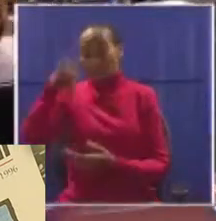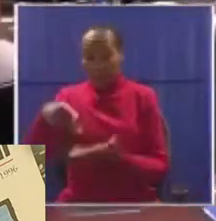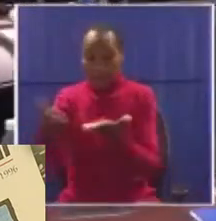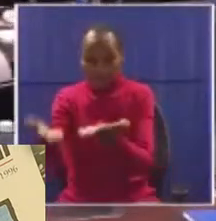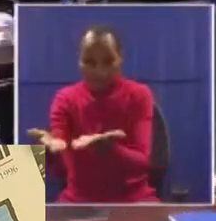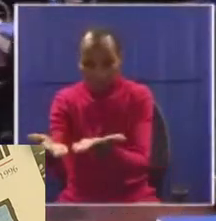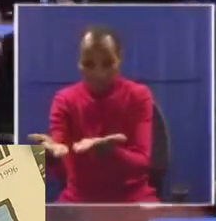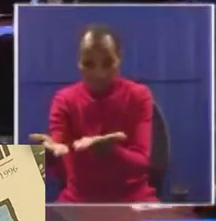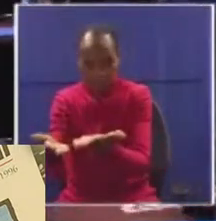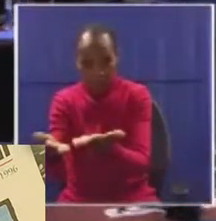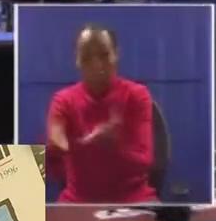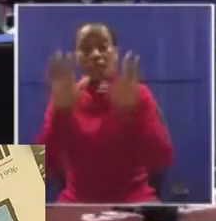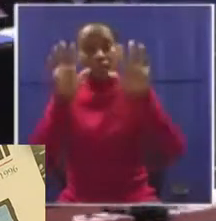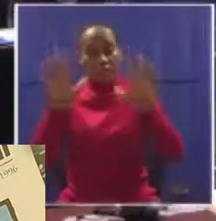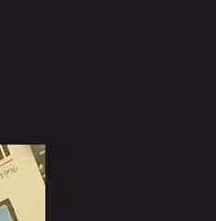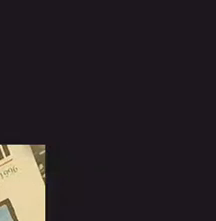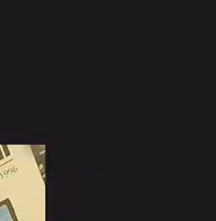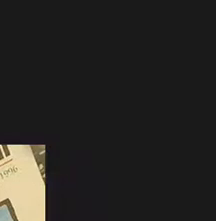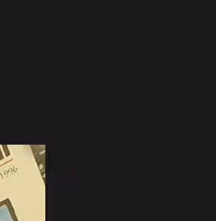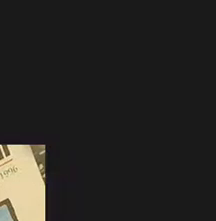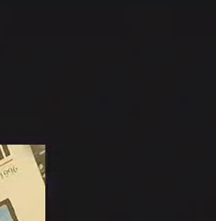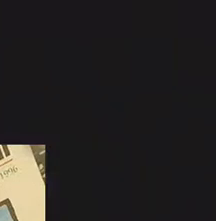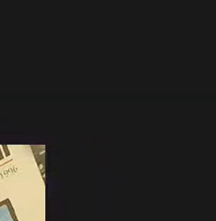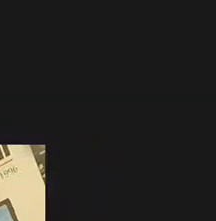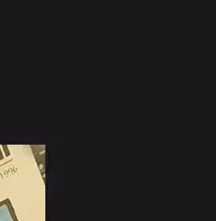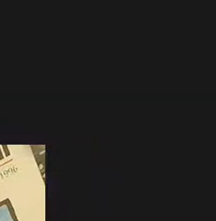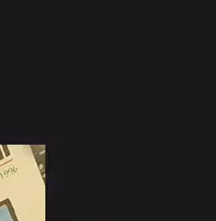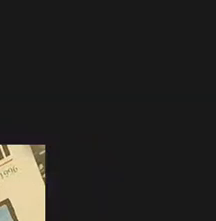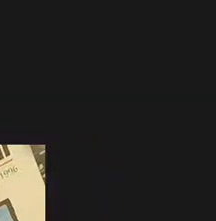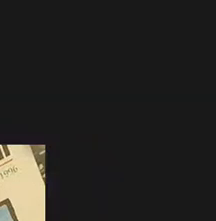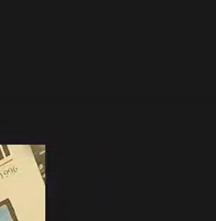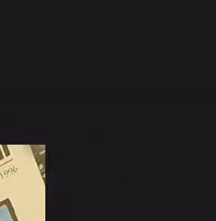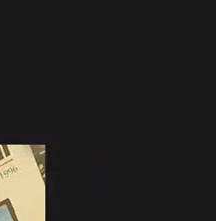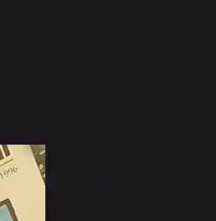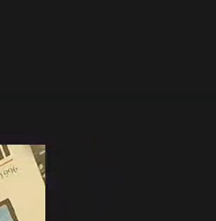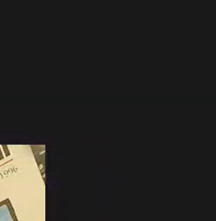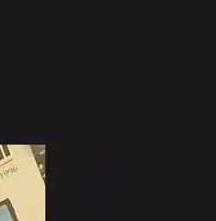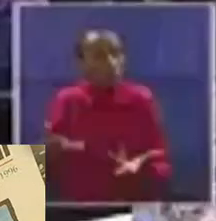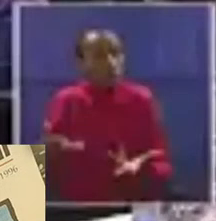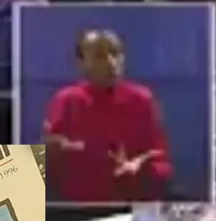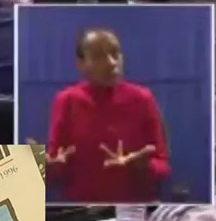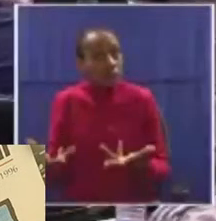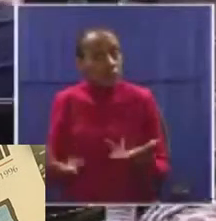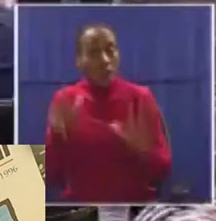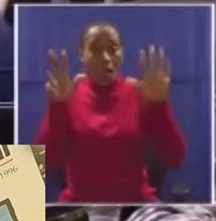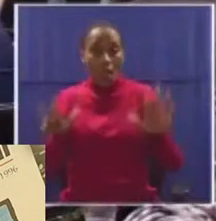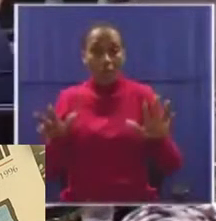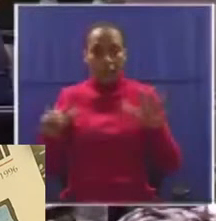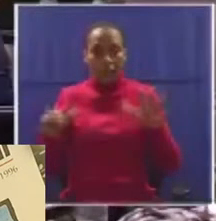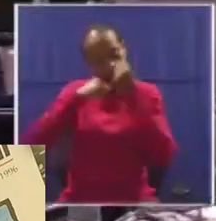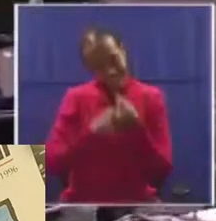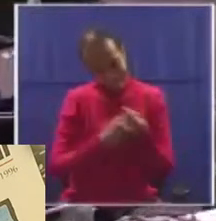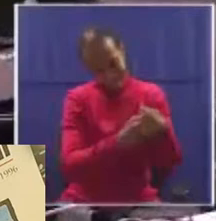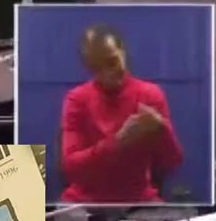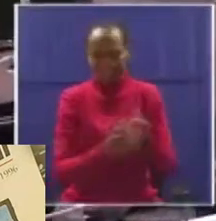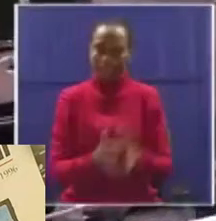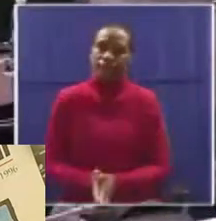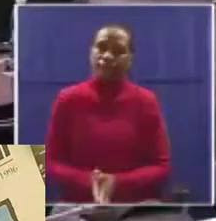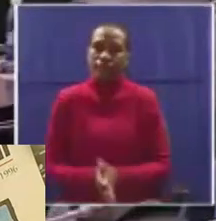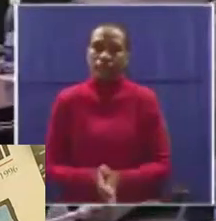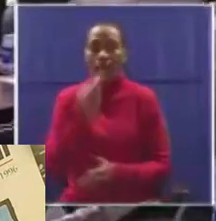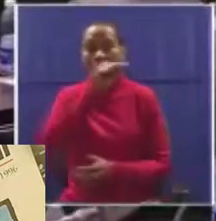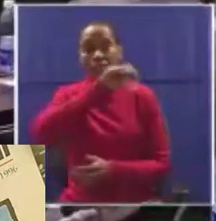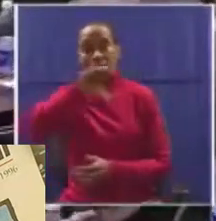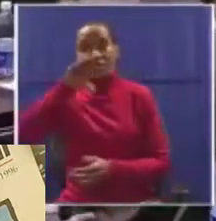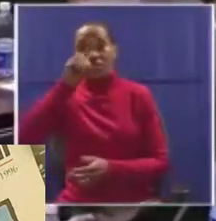chair the ifbs 10 in favor yeah Q the FF plus 3 we are eight in favor yeah